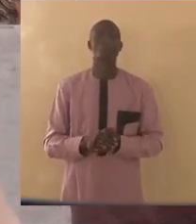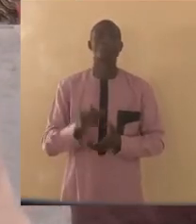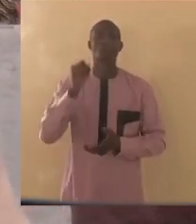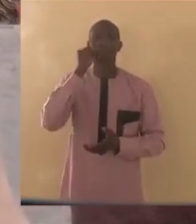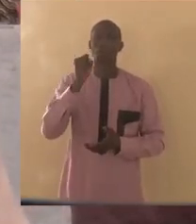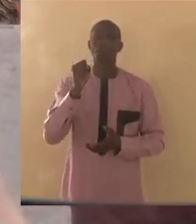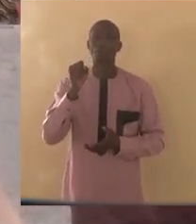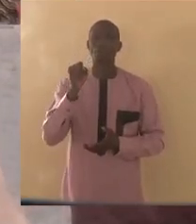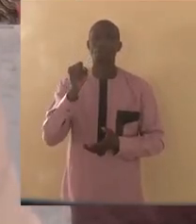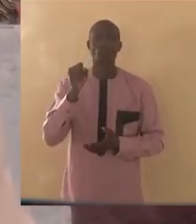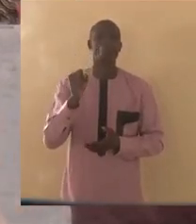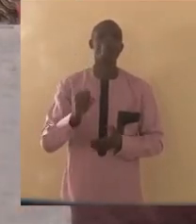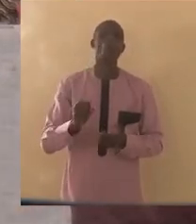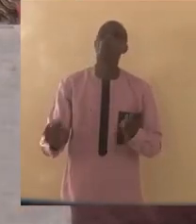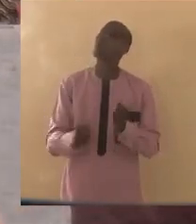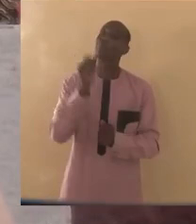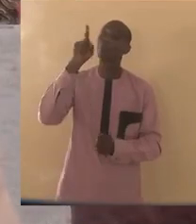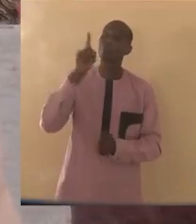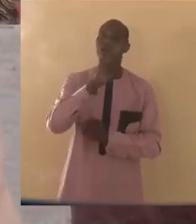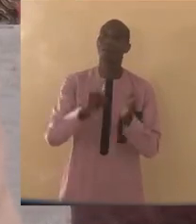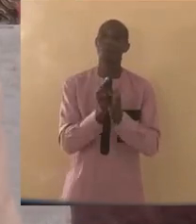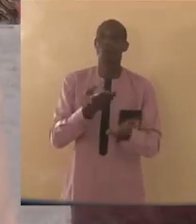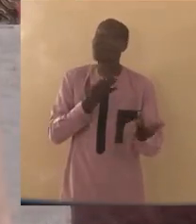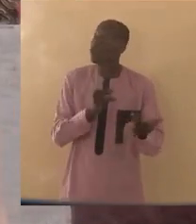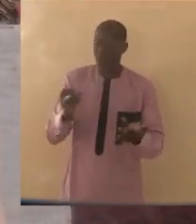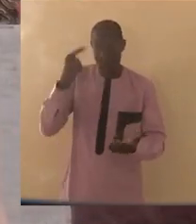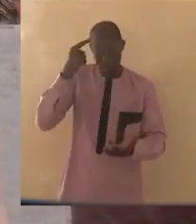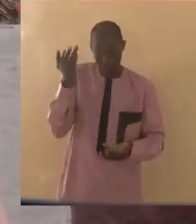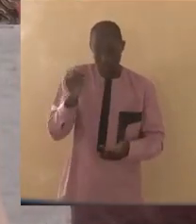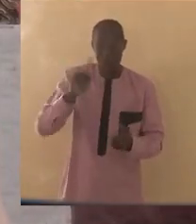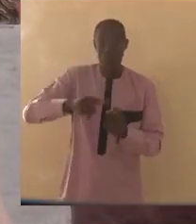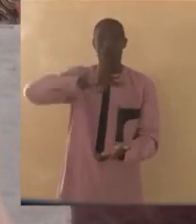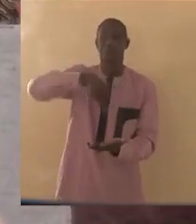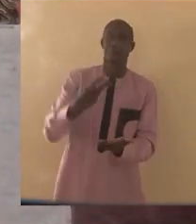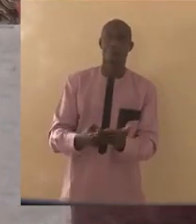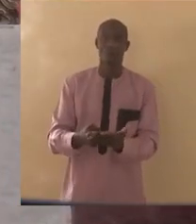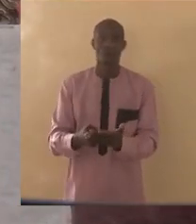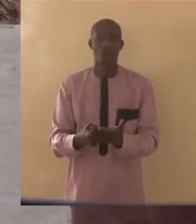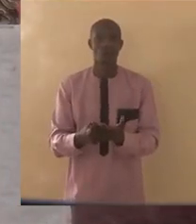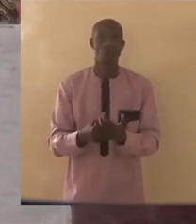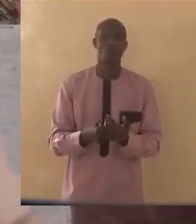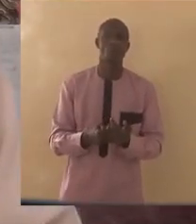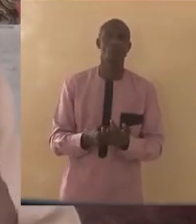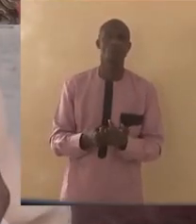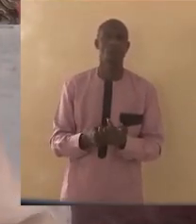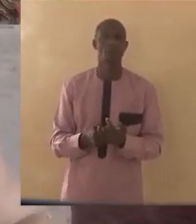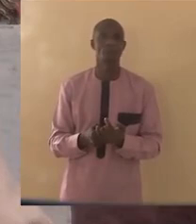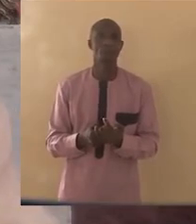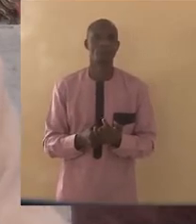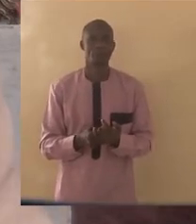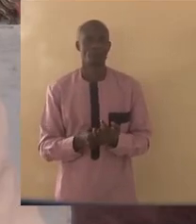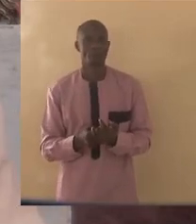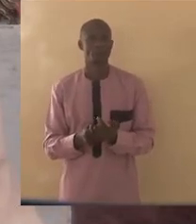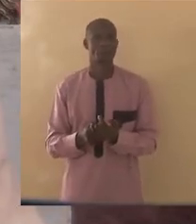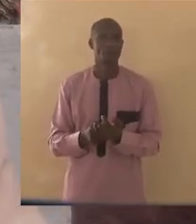she has been, for almost 1 year, she has been waiting for him to arrive. So when day before yesterday, she